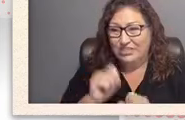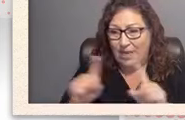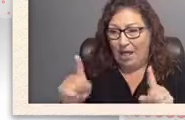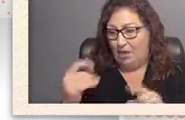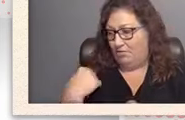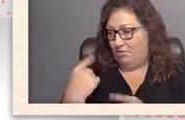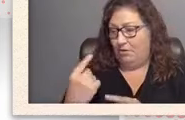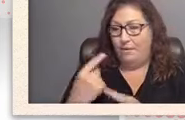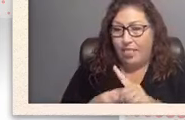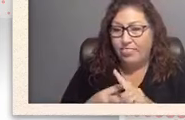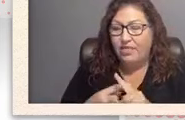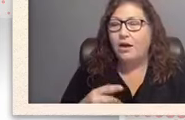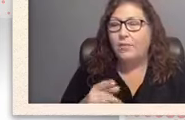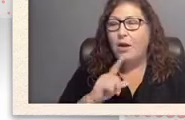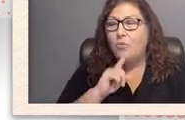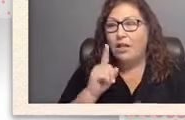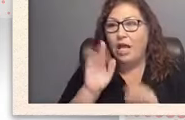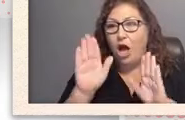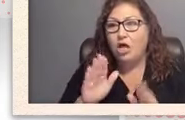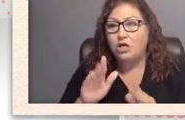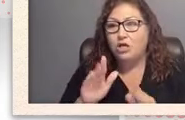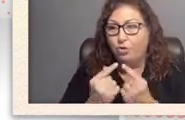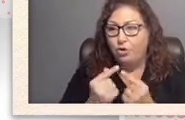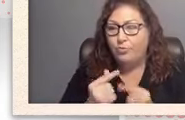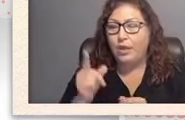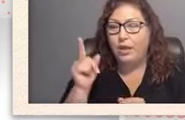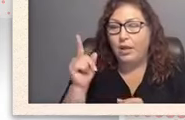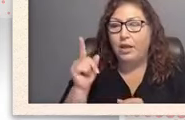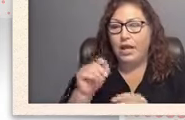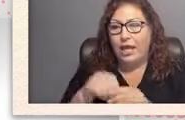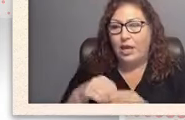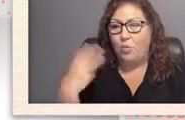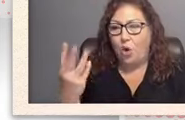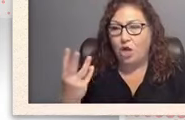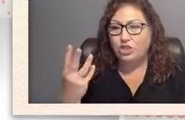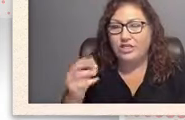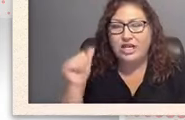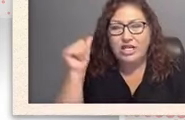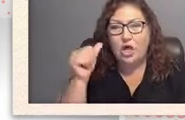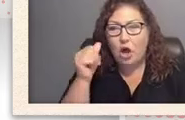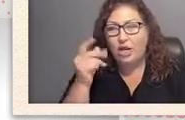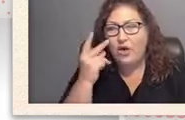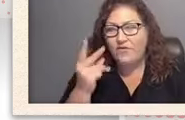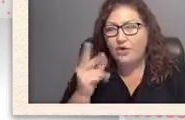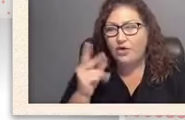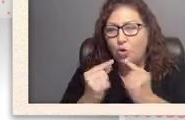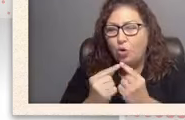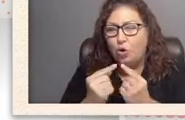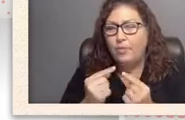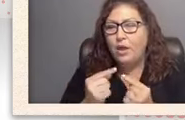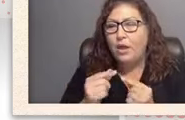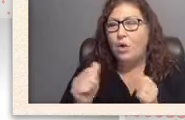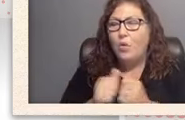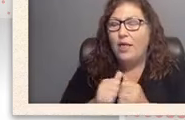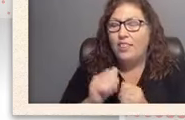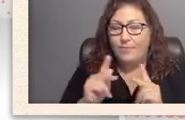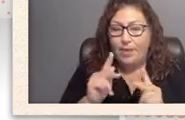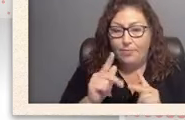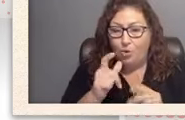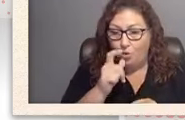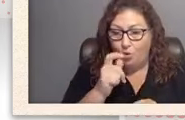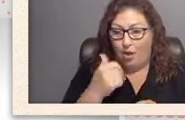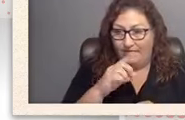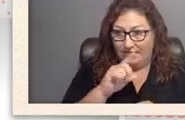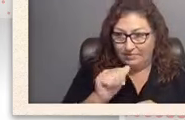awesome group out of Washington called Rooted in Rights. It's an audio-visual group made up of people with disabilities who put together these